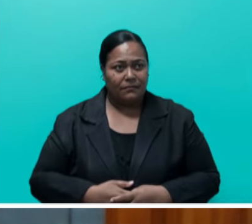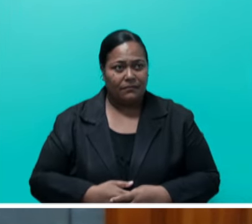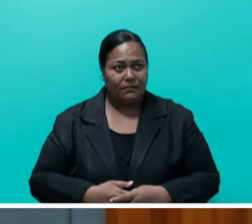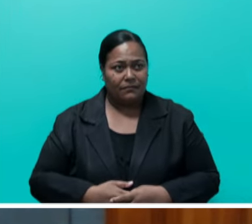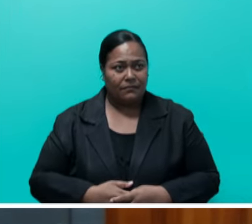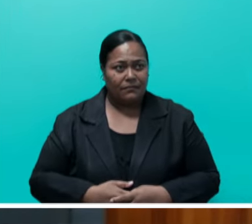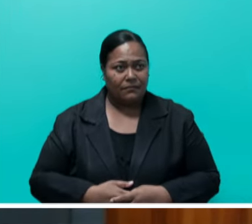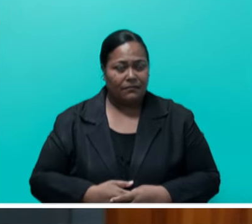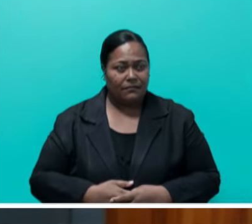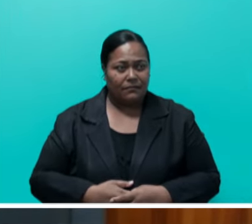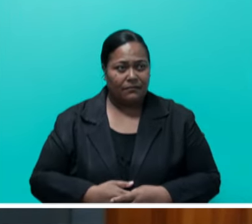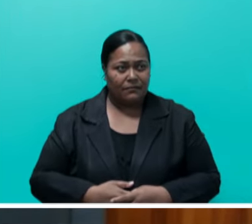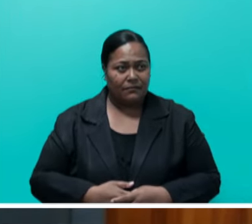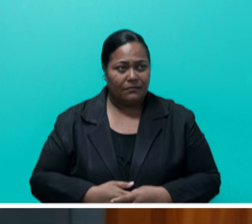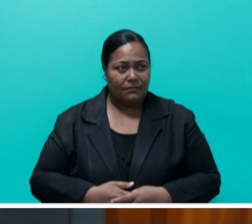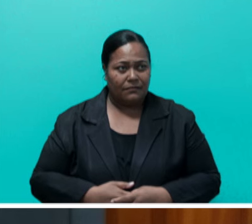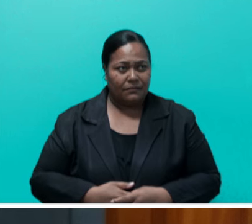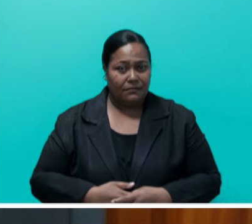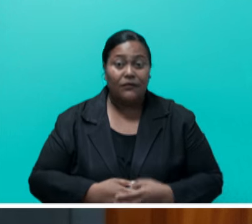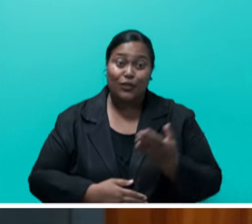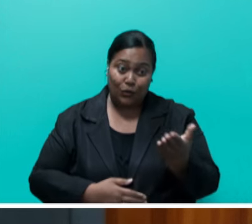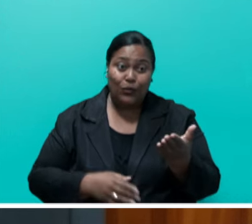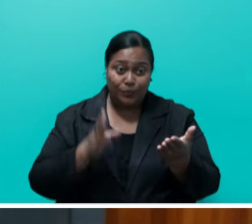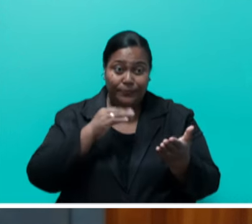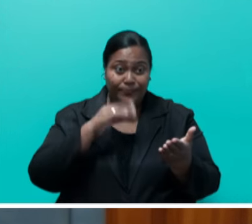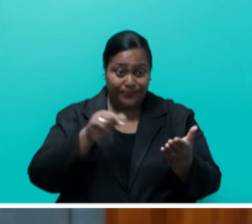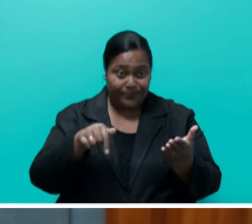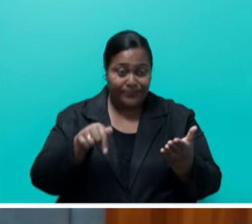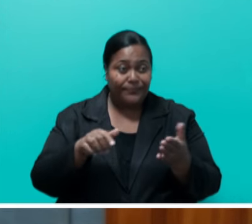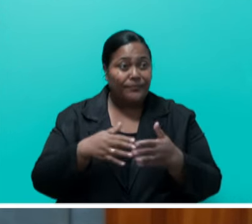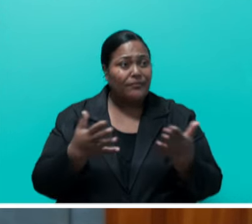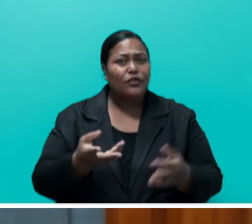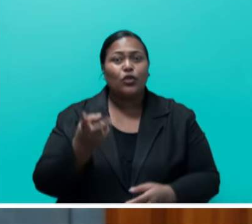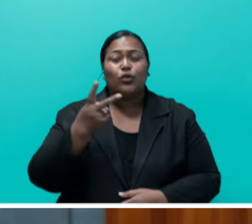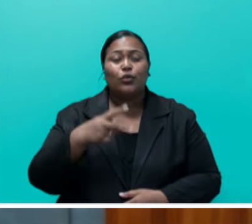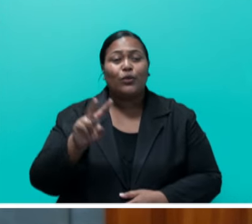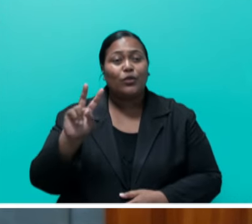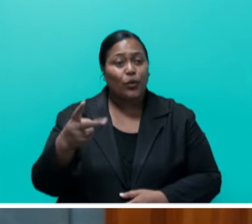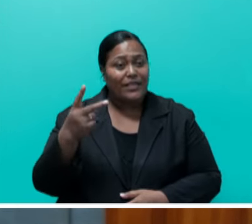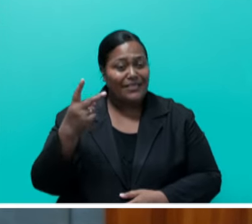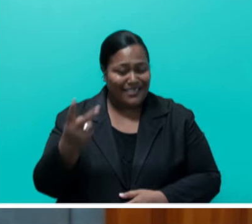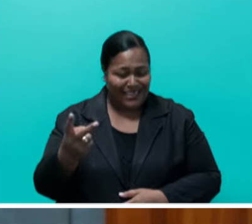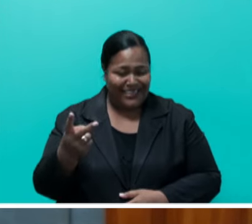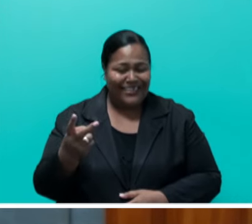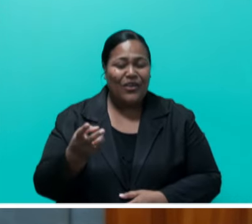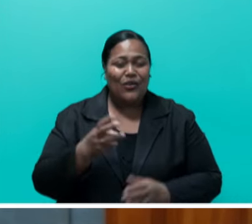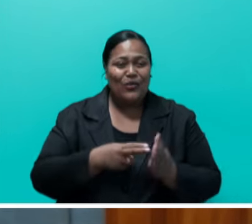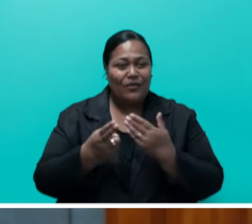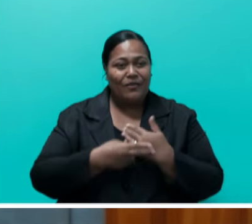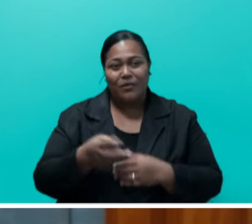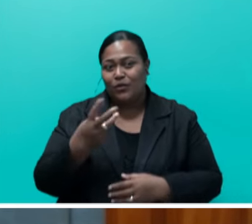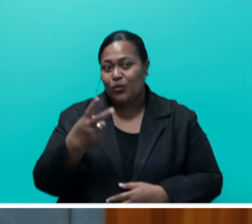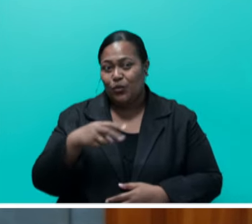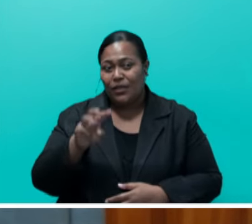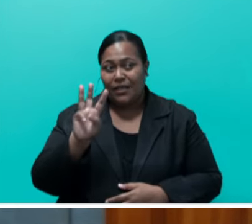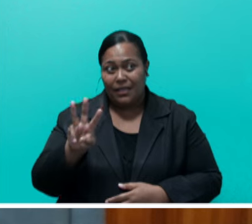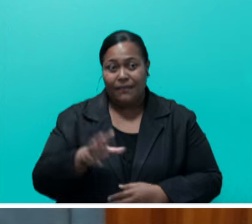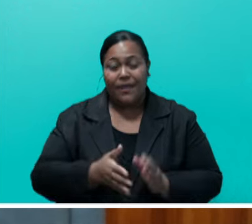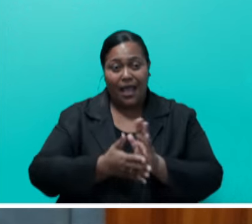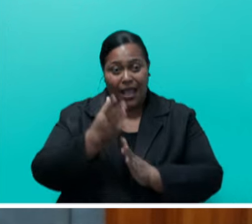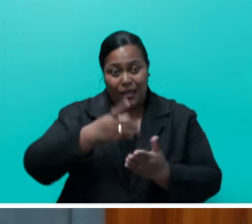Well, according to the statement that you made in this House on 22nd November 2023, the Higher